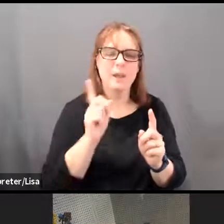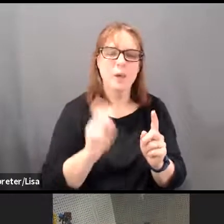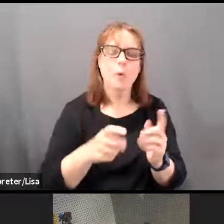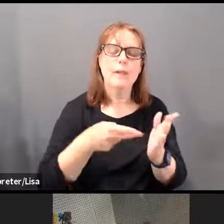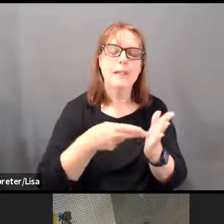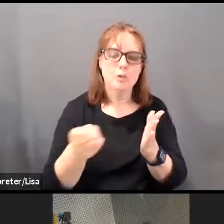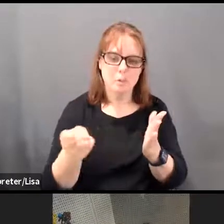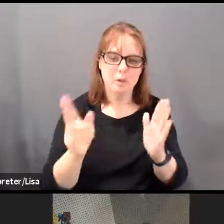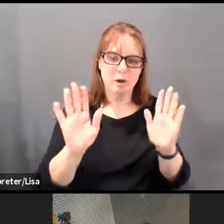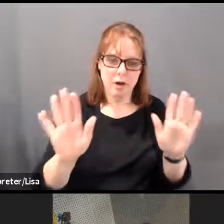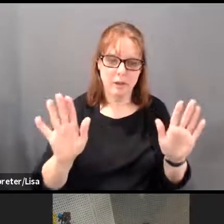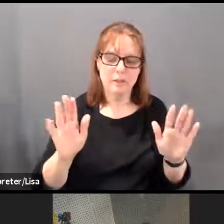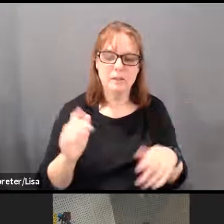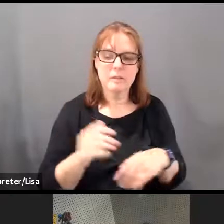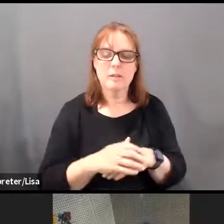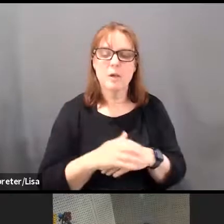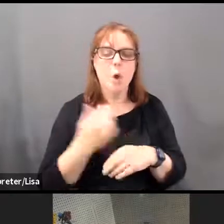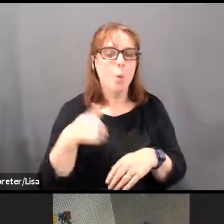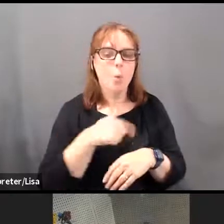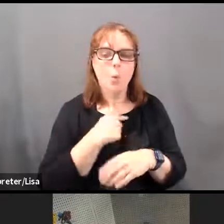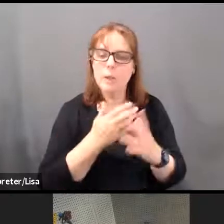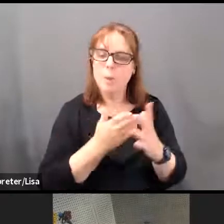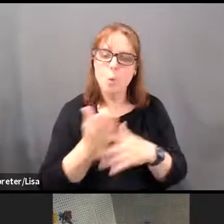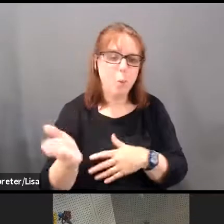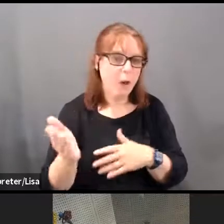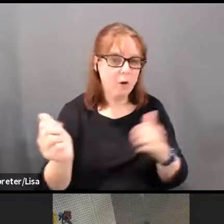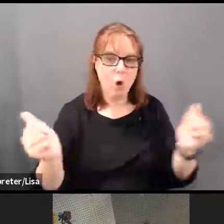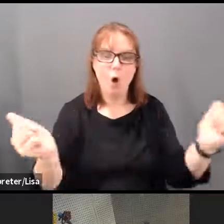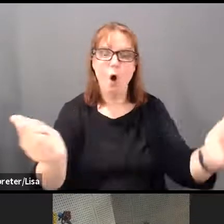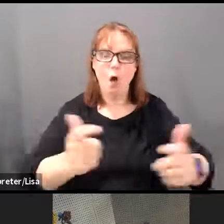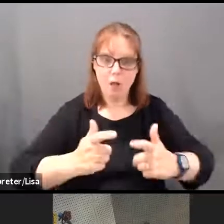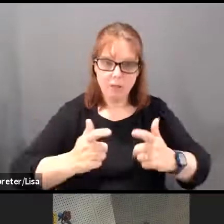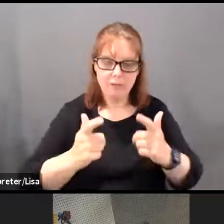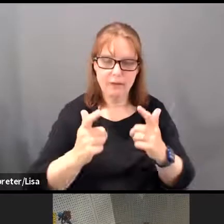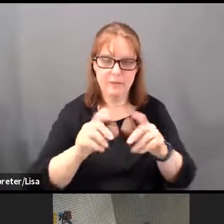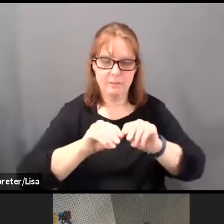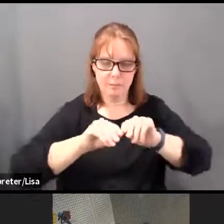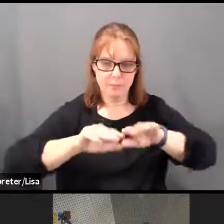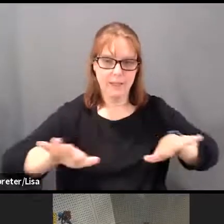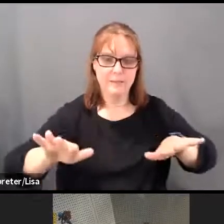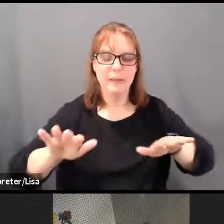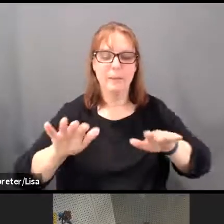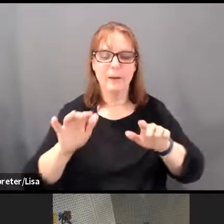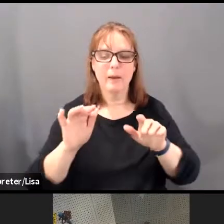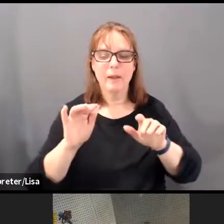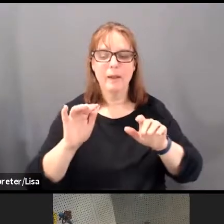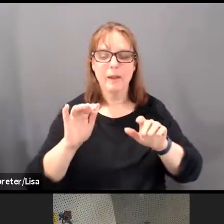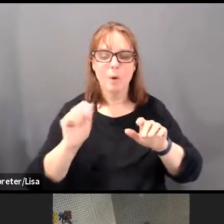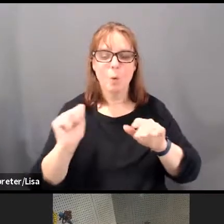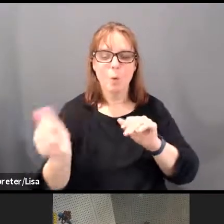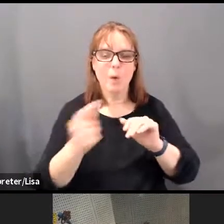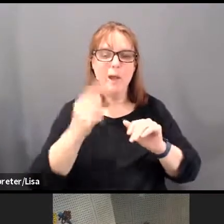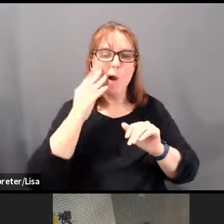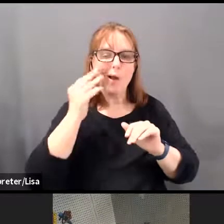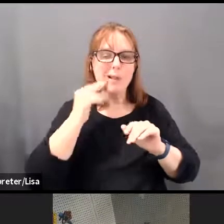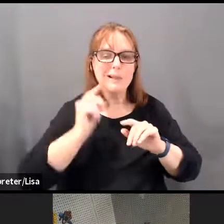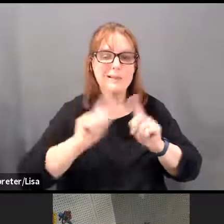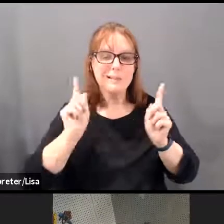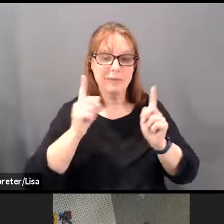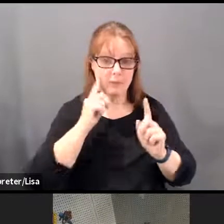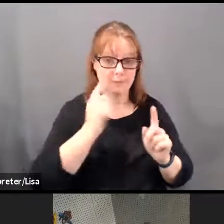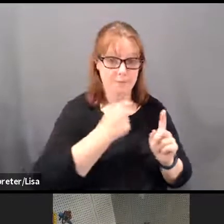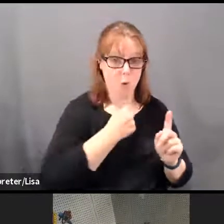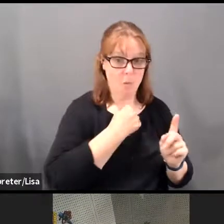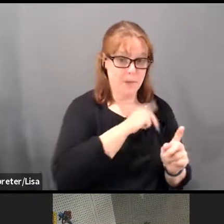this substantial population trauma. I went through a different pandemic than you went through, right? My pandemic was very personal.